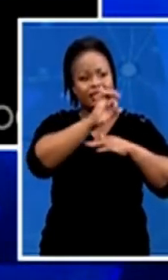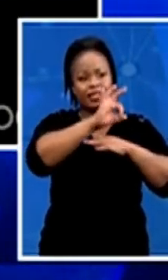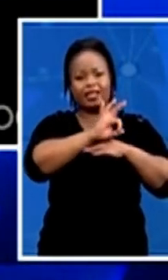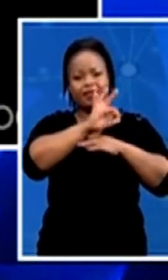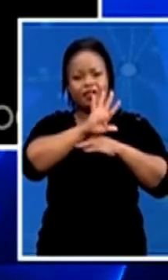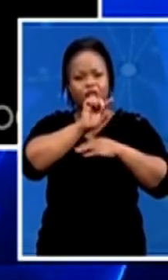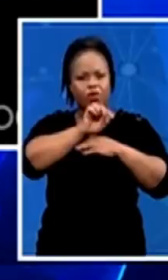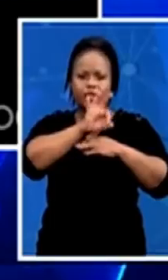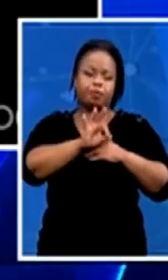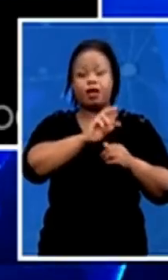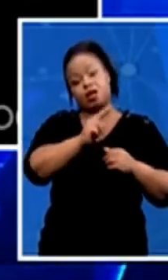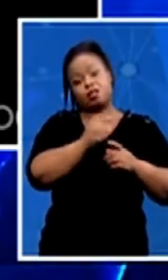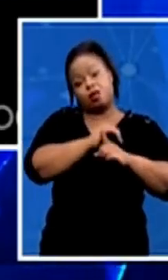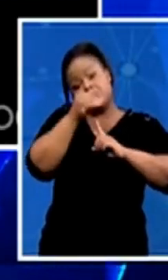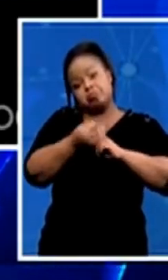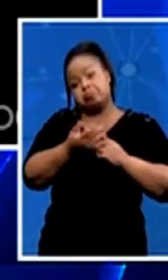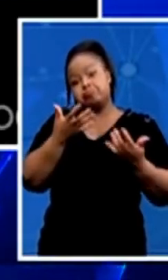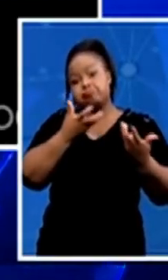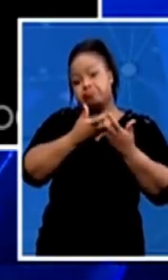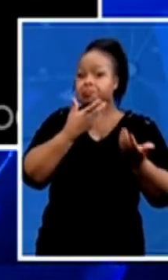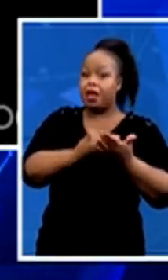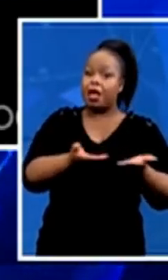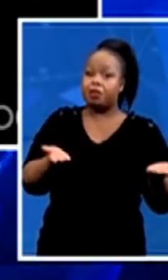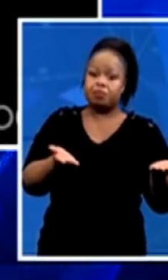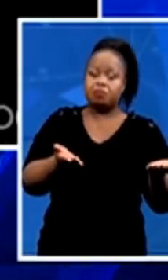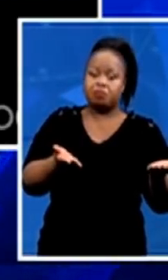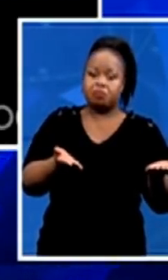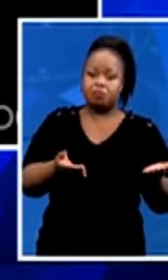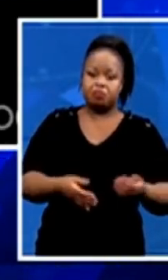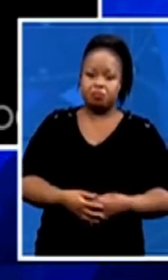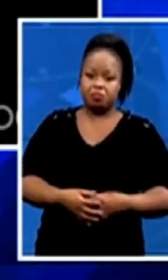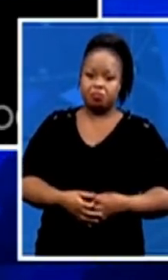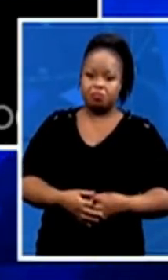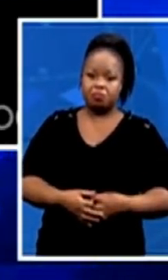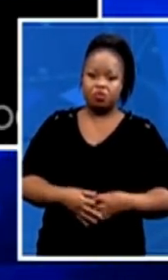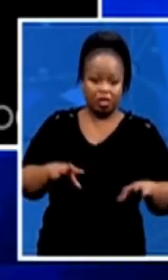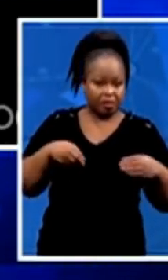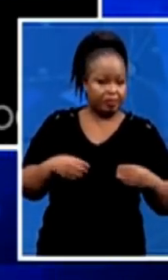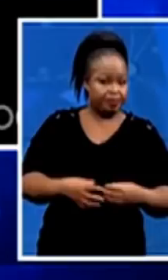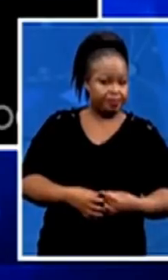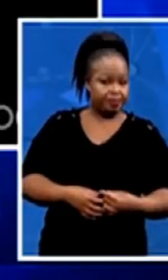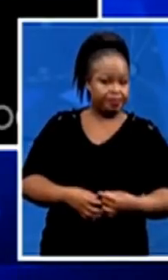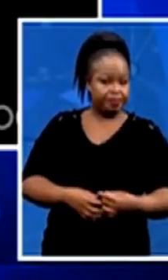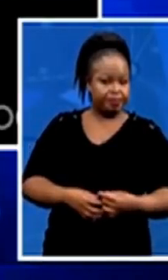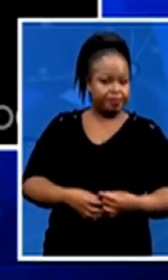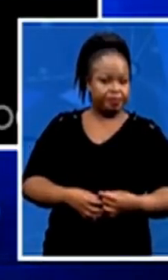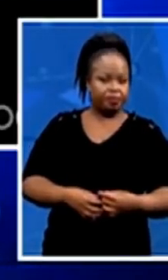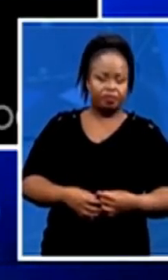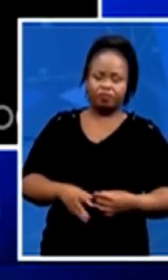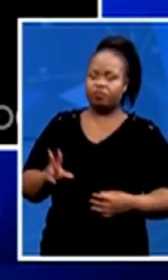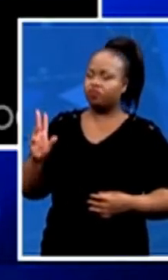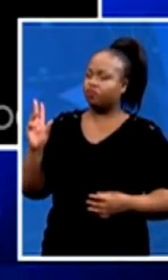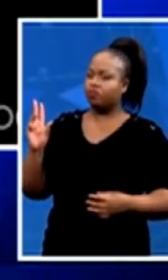may be afforded to that person. Do you accept that? No, not at face value. Let me